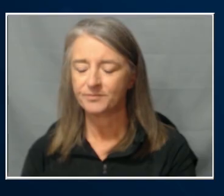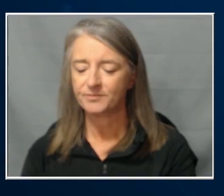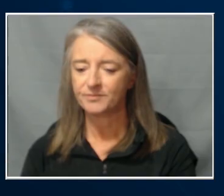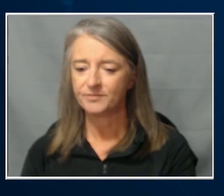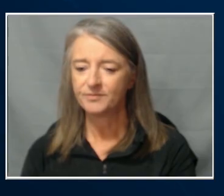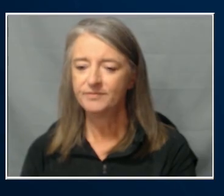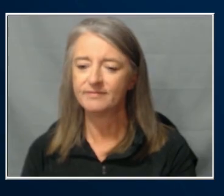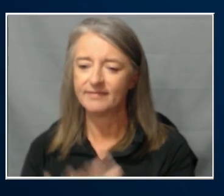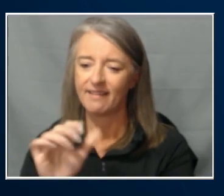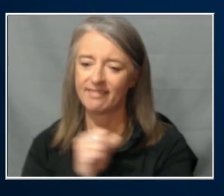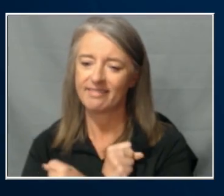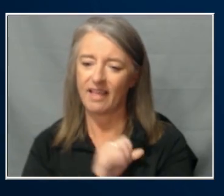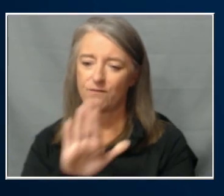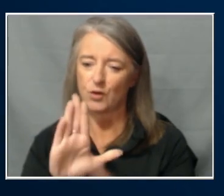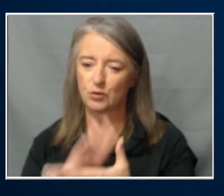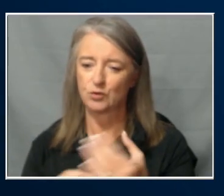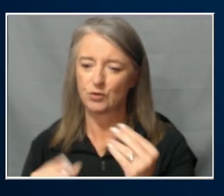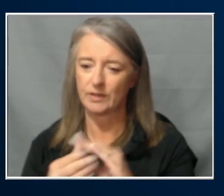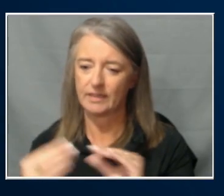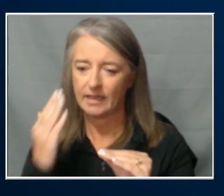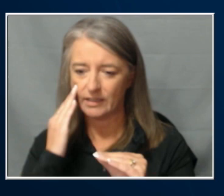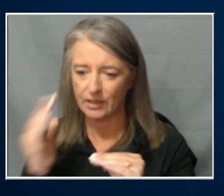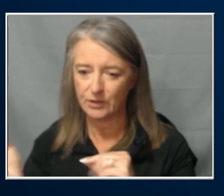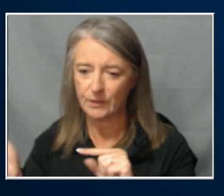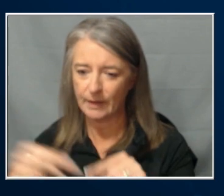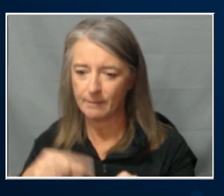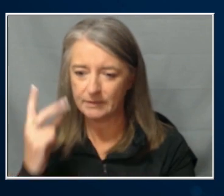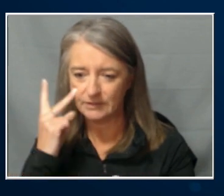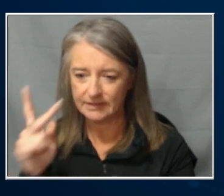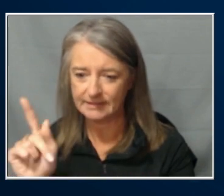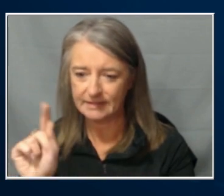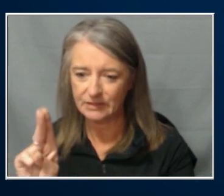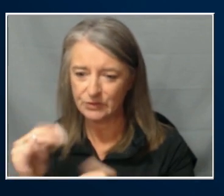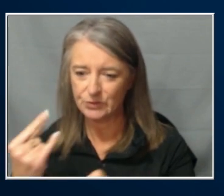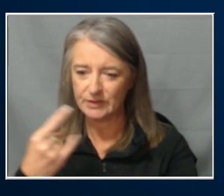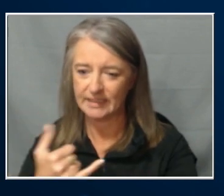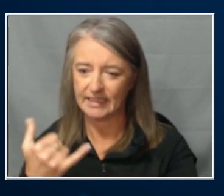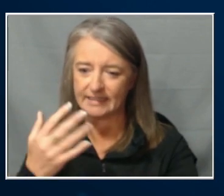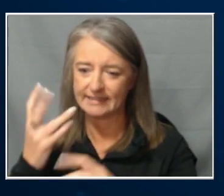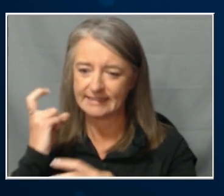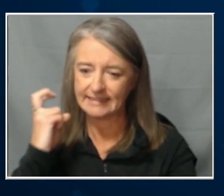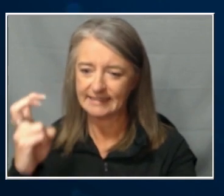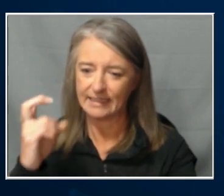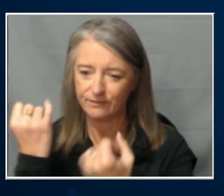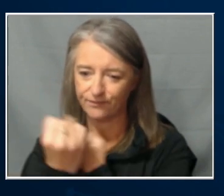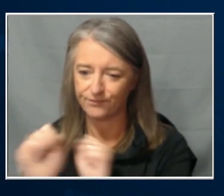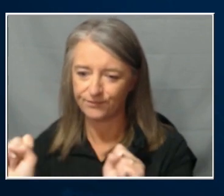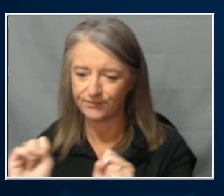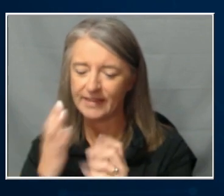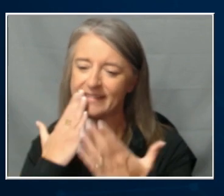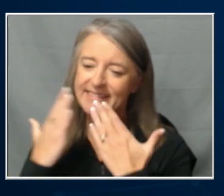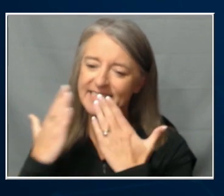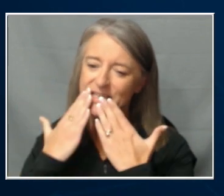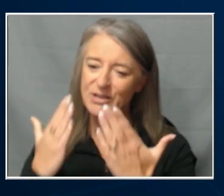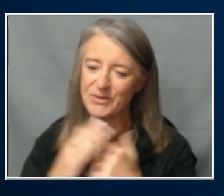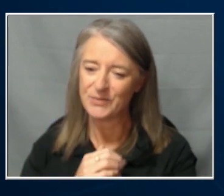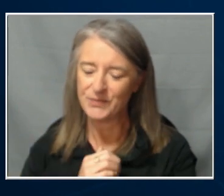Love your story, and I know you both are on your way up here to see us today. Is that right? Have a safe trip. Thank